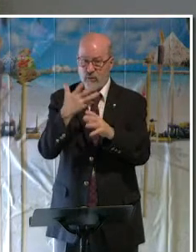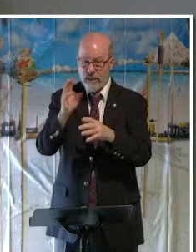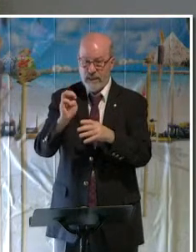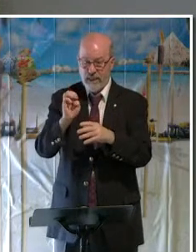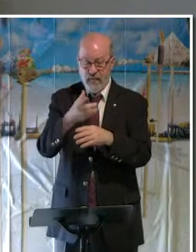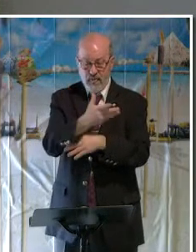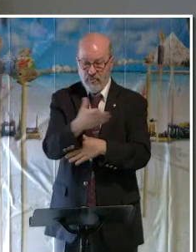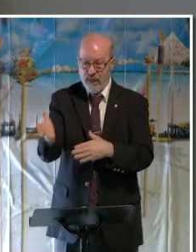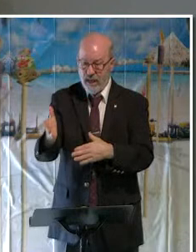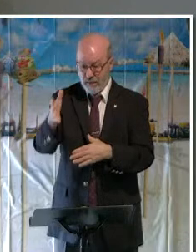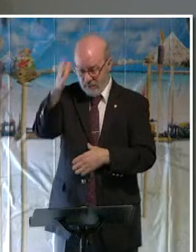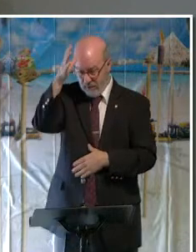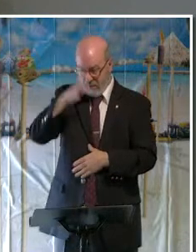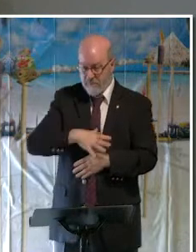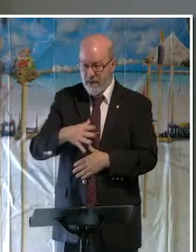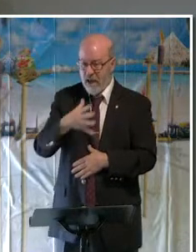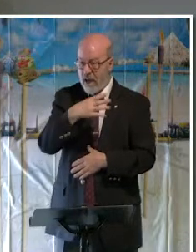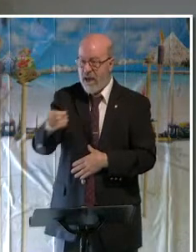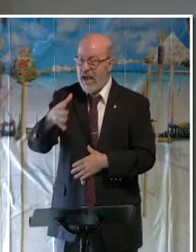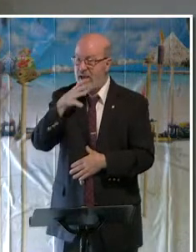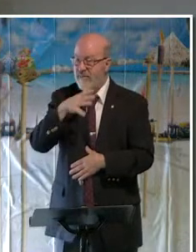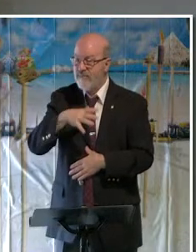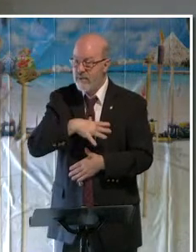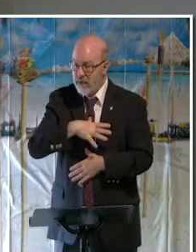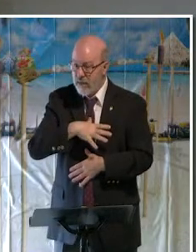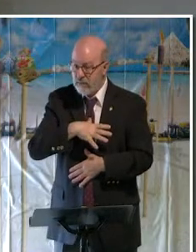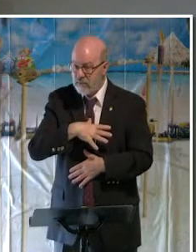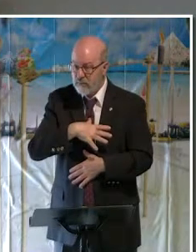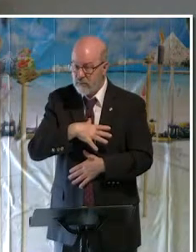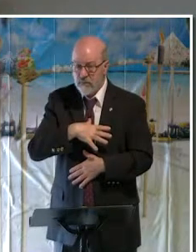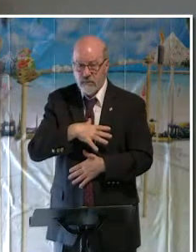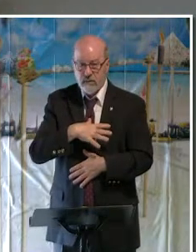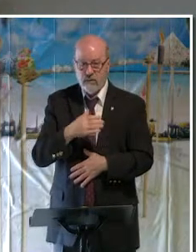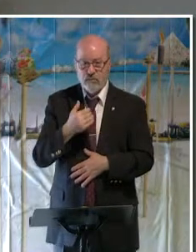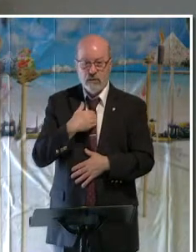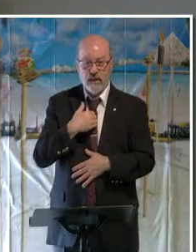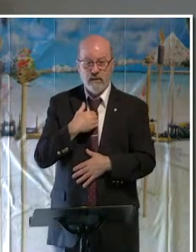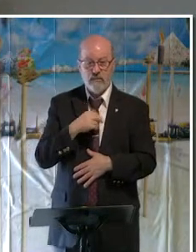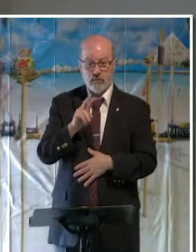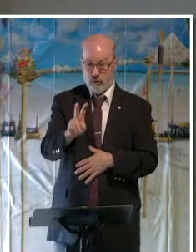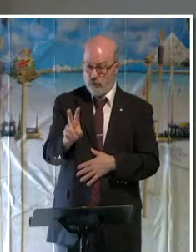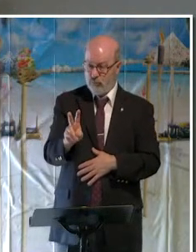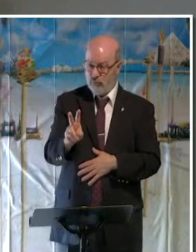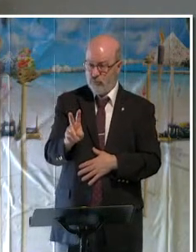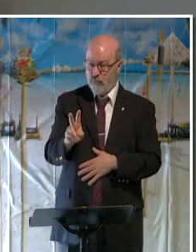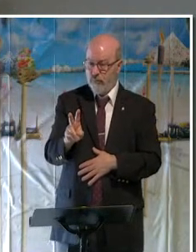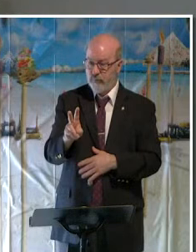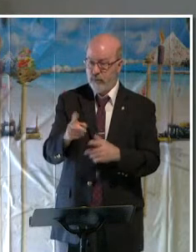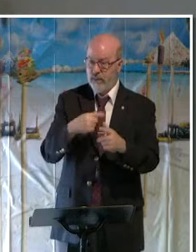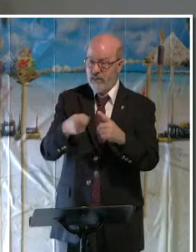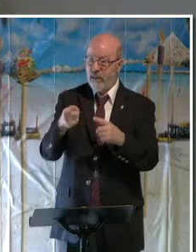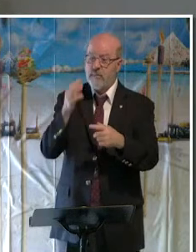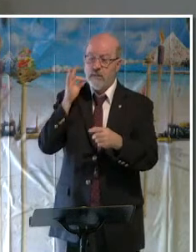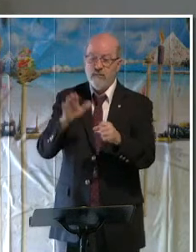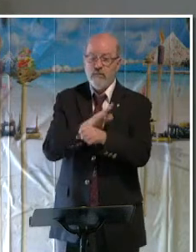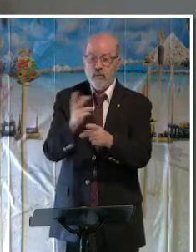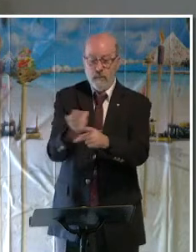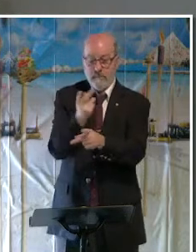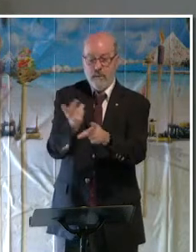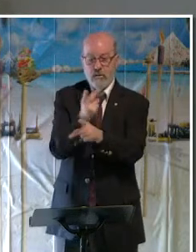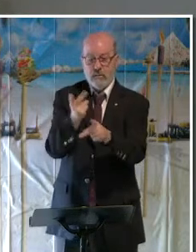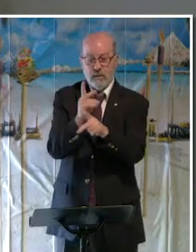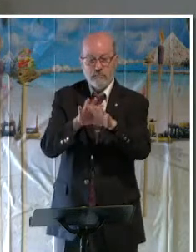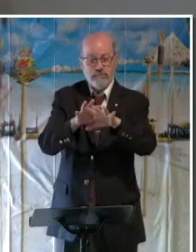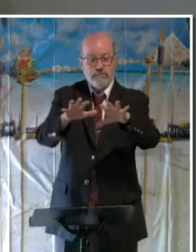created he them, male and female. So you have the two, and then said, be fruitful,